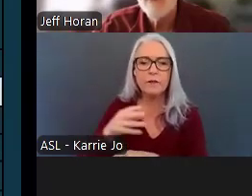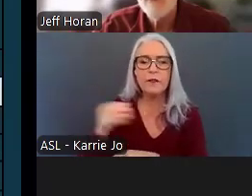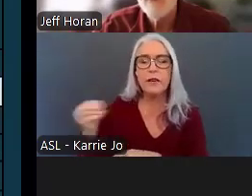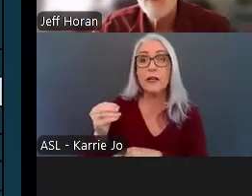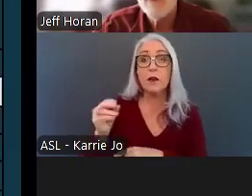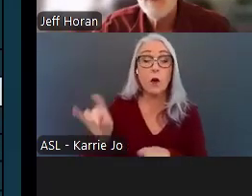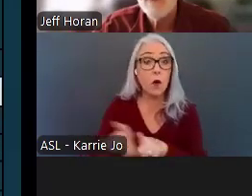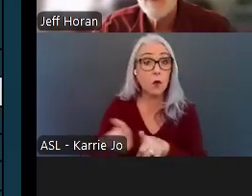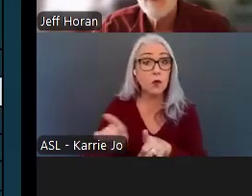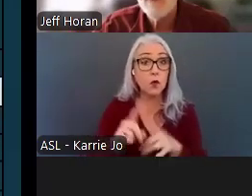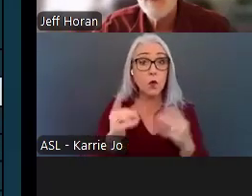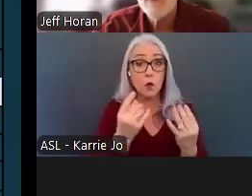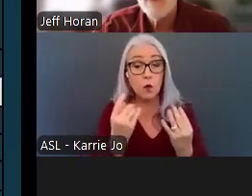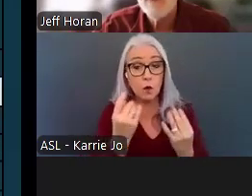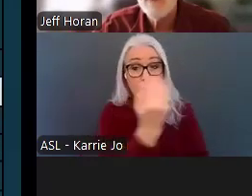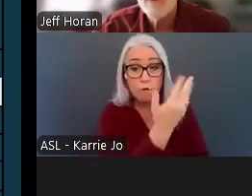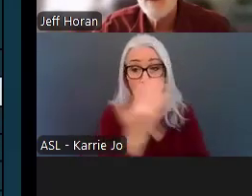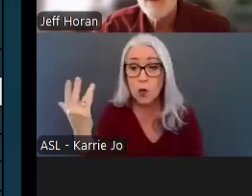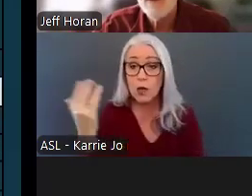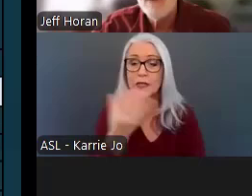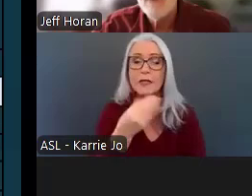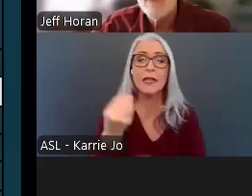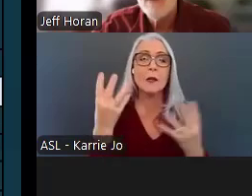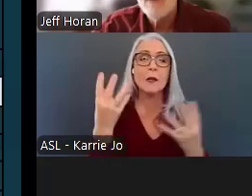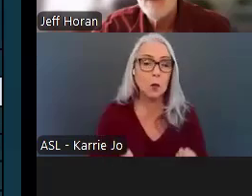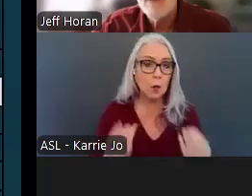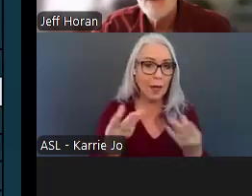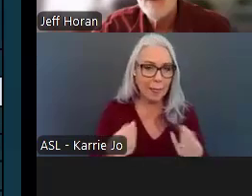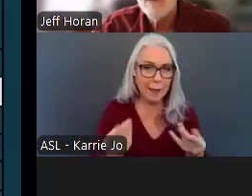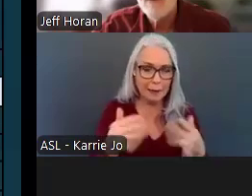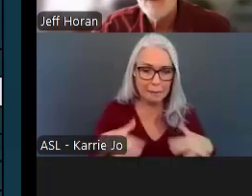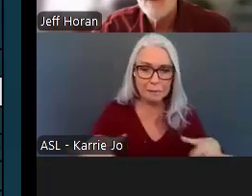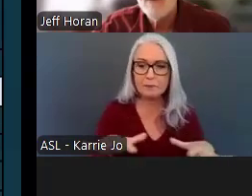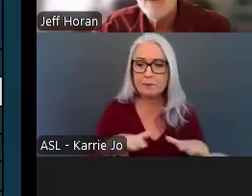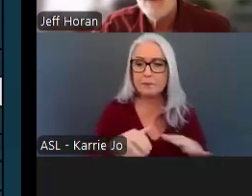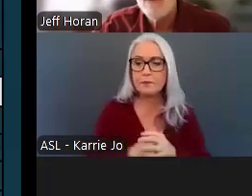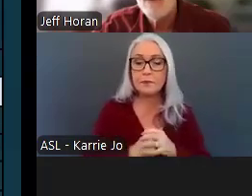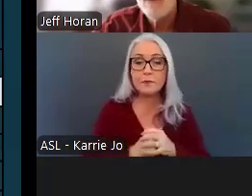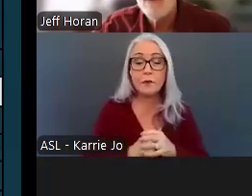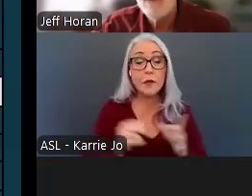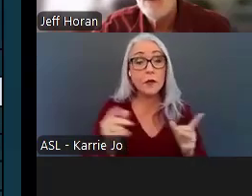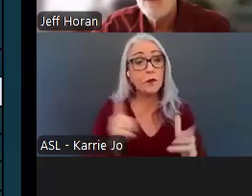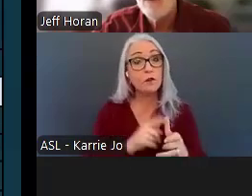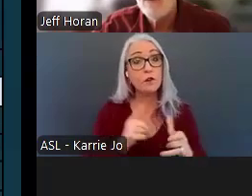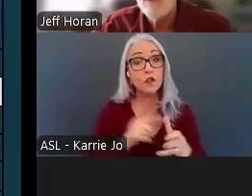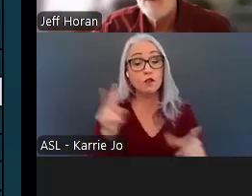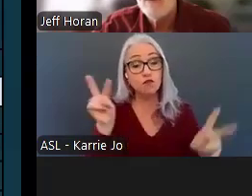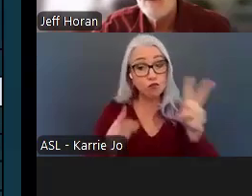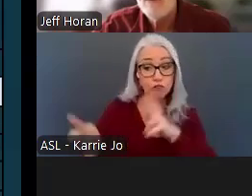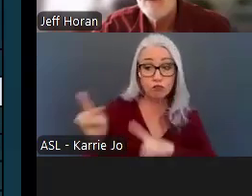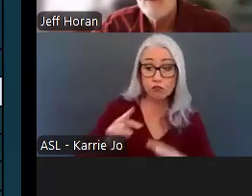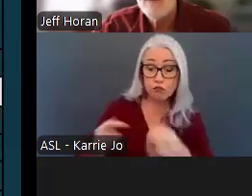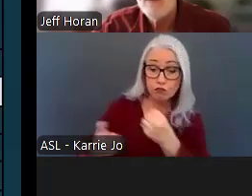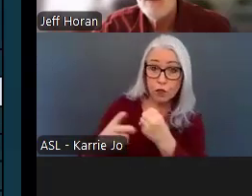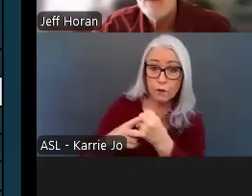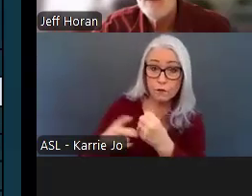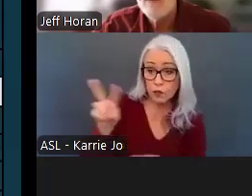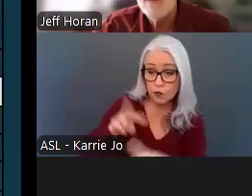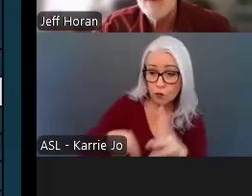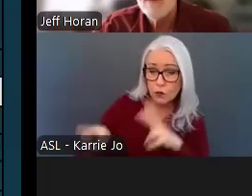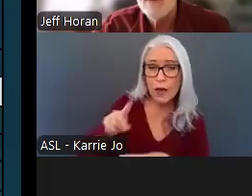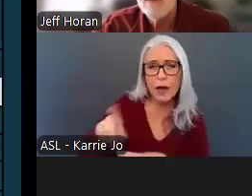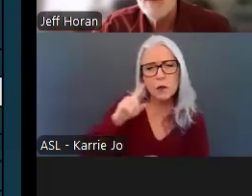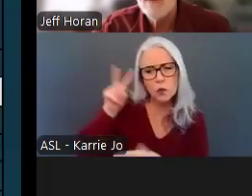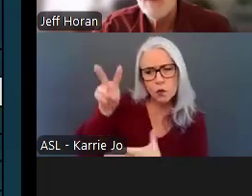highlight some information there. So when I first went on a refuge review to look at forest management practices, I guess my